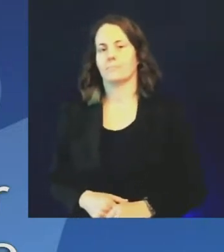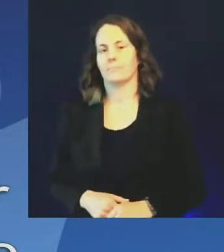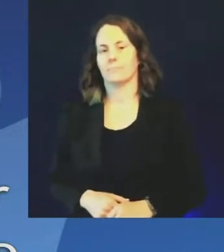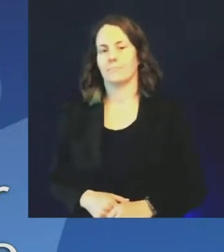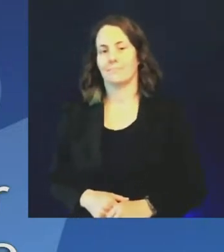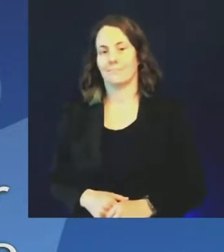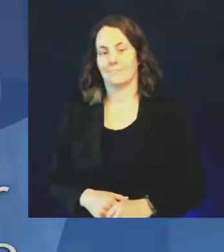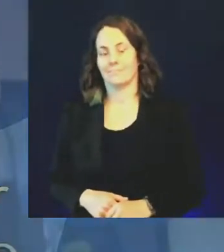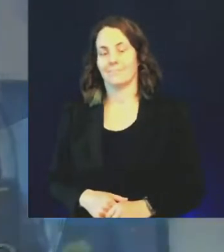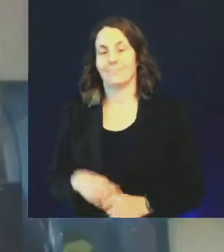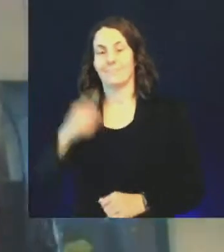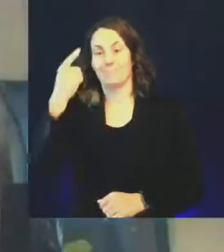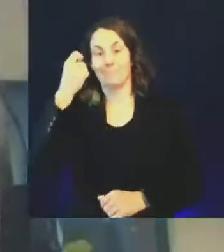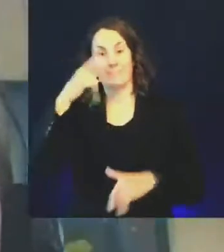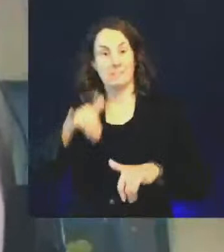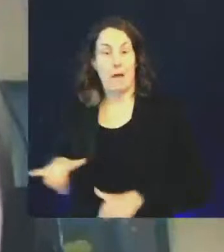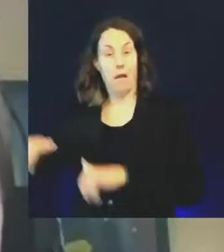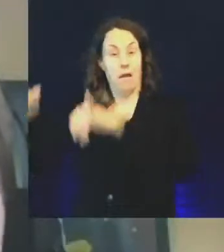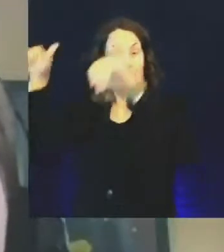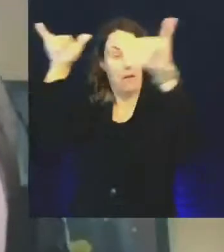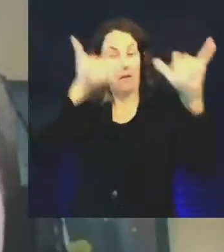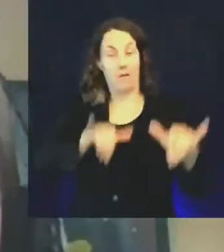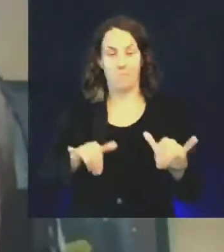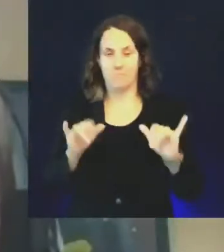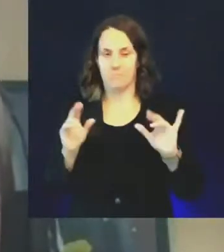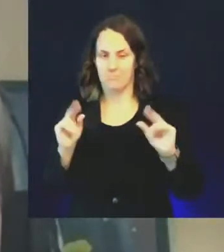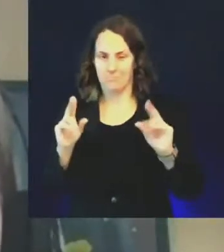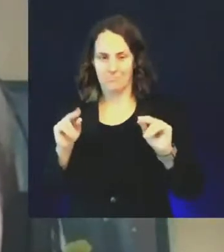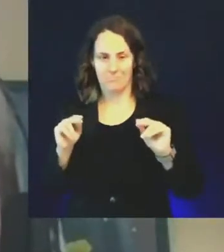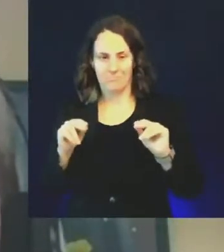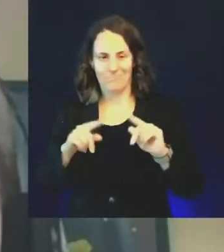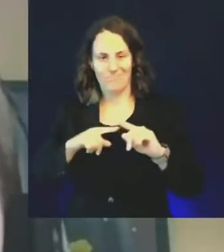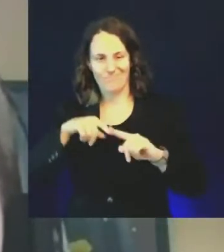vaccine efforts are happening at the local level.